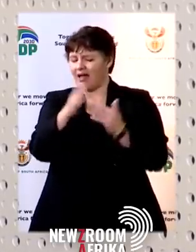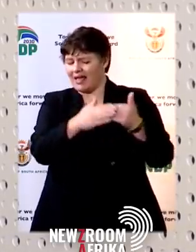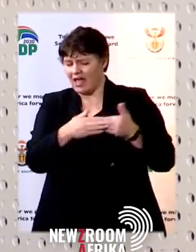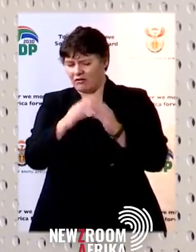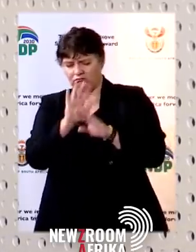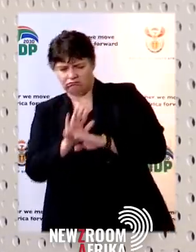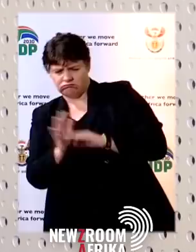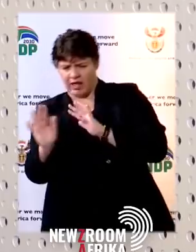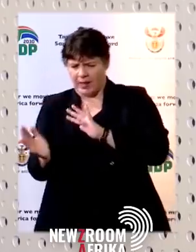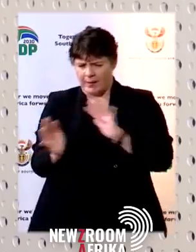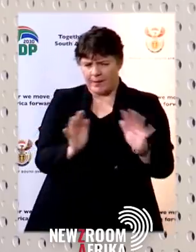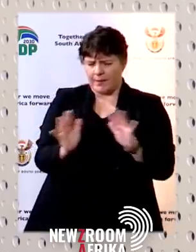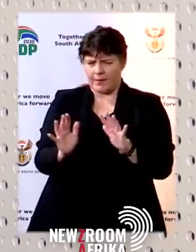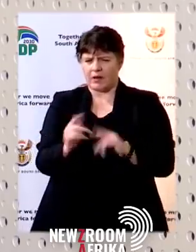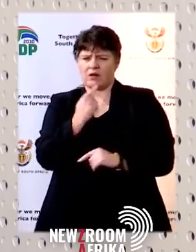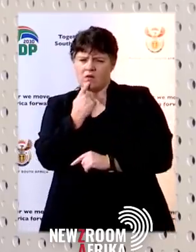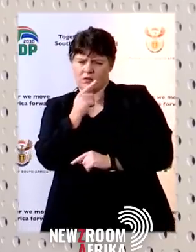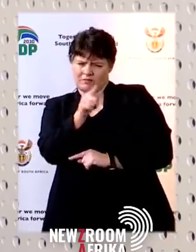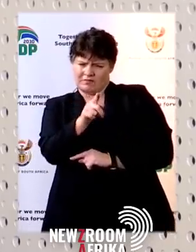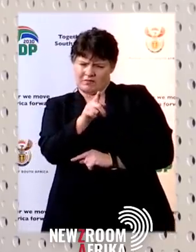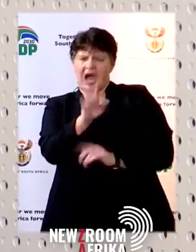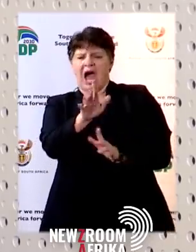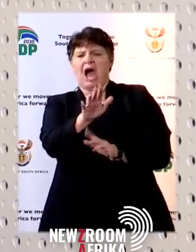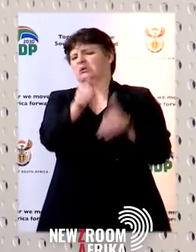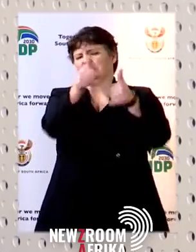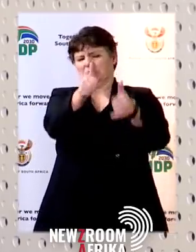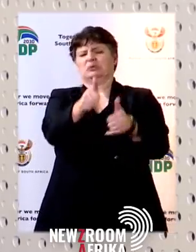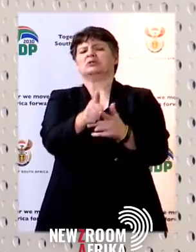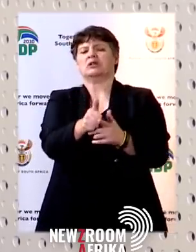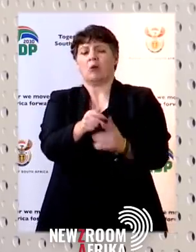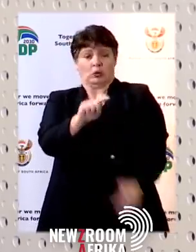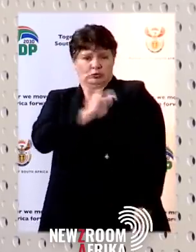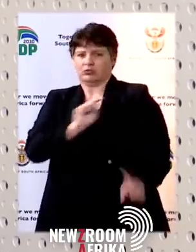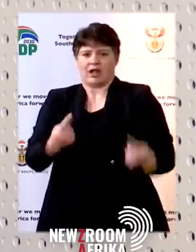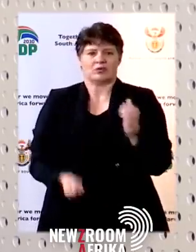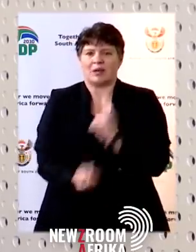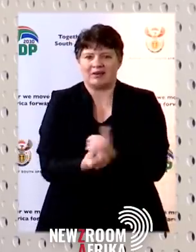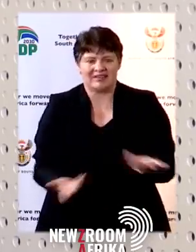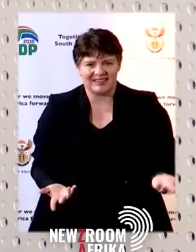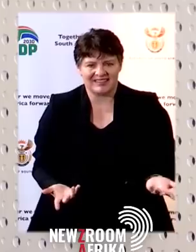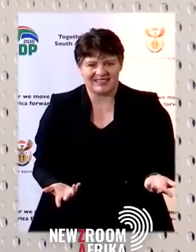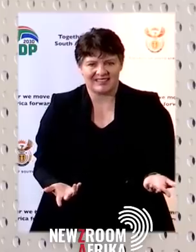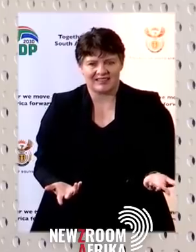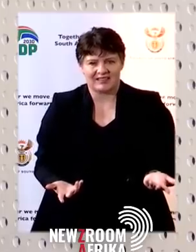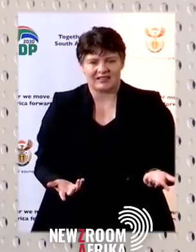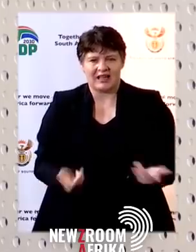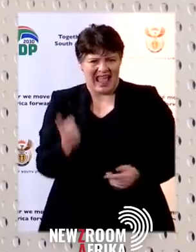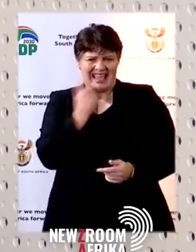easy or too good to be true. An easy path, more often than